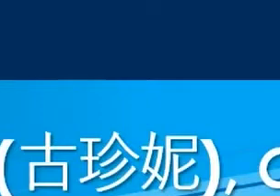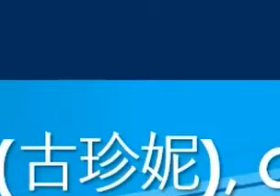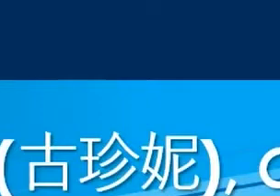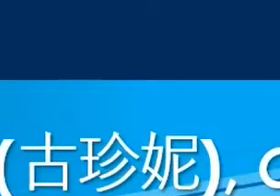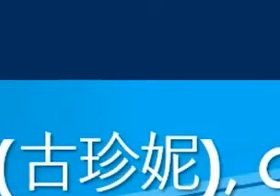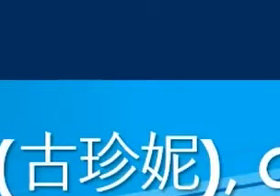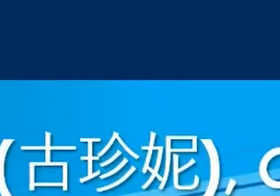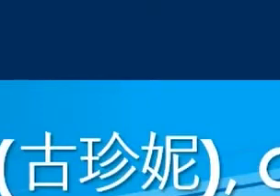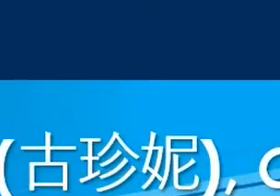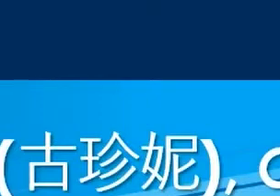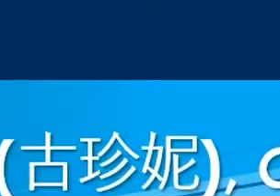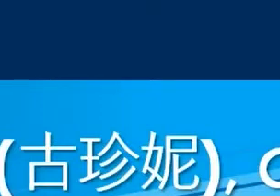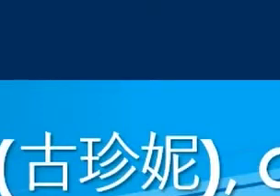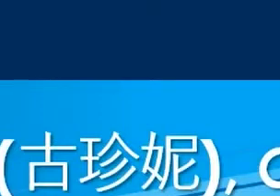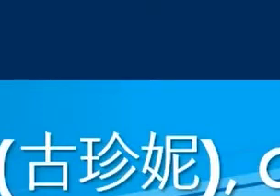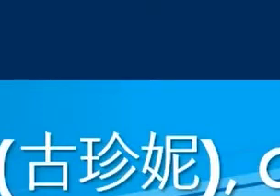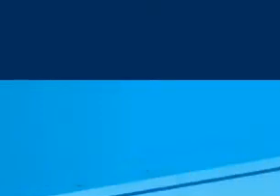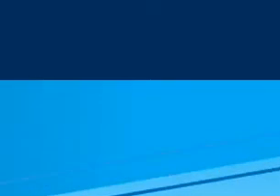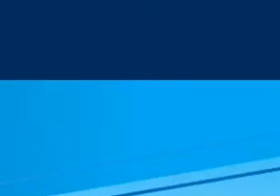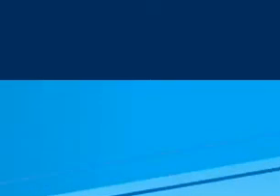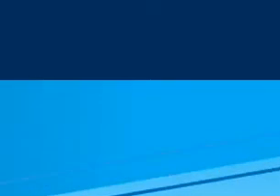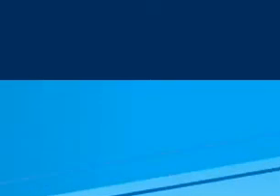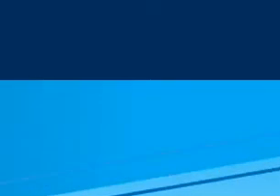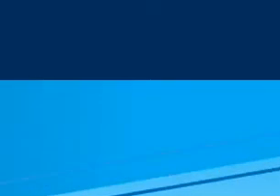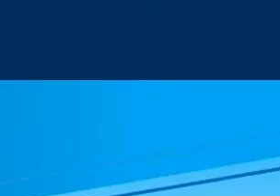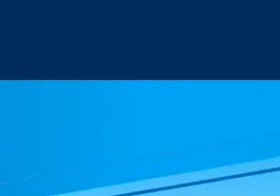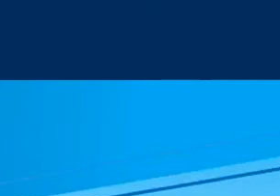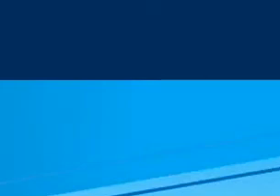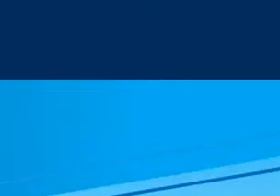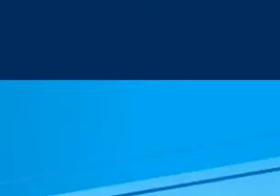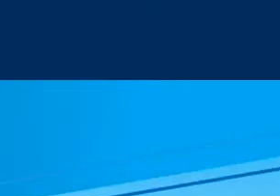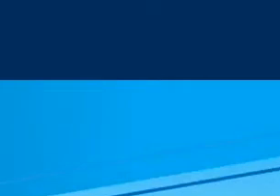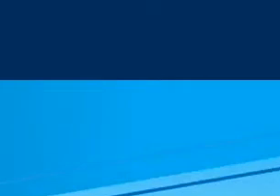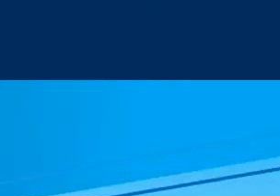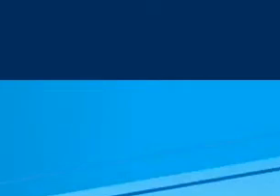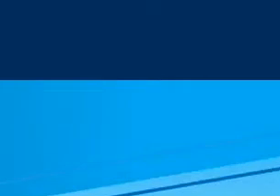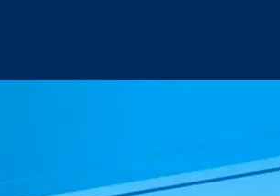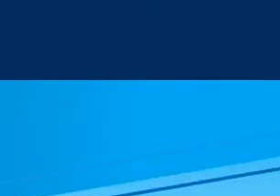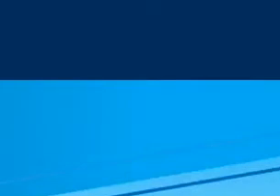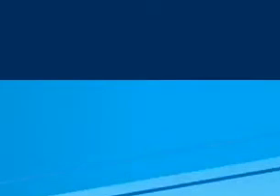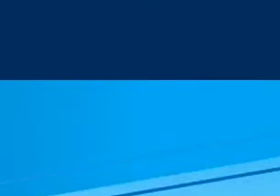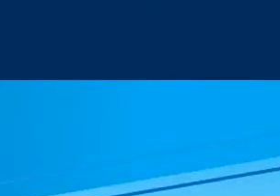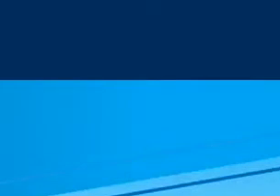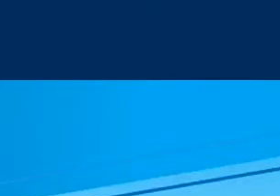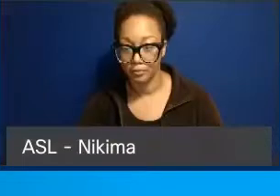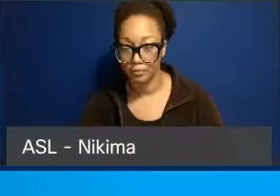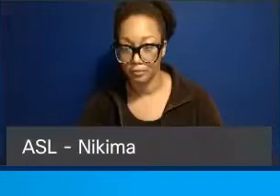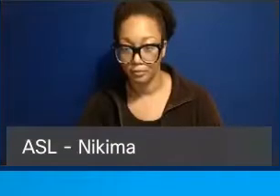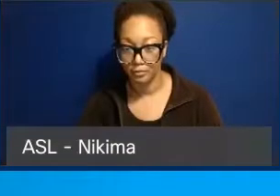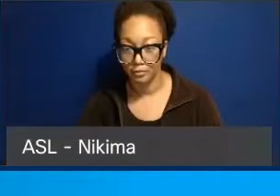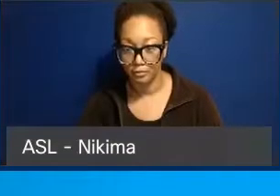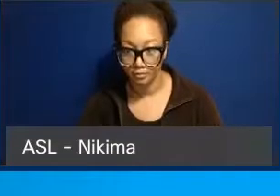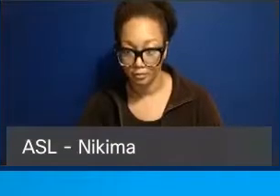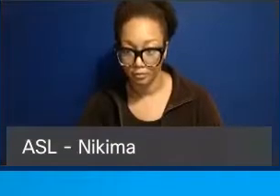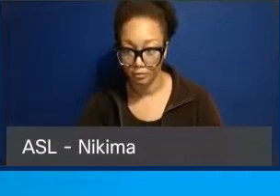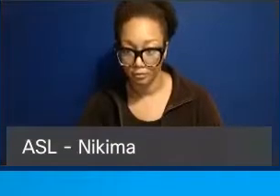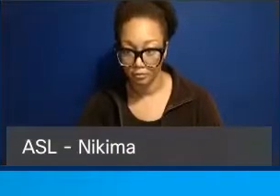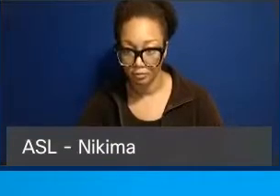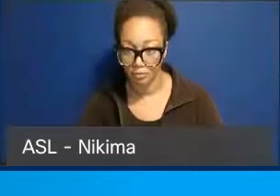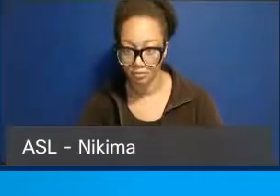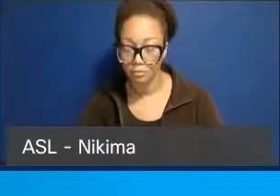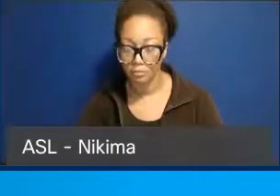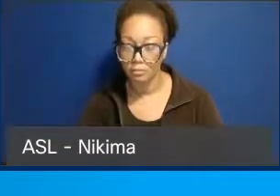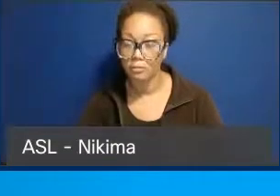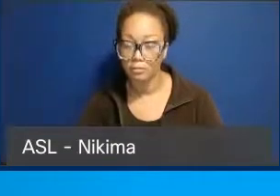Thank you so much, Erica and Jennifer. The Census Bureau is so fortunate to have such a long list of supportive and